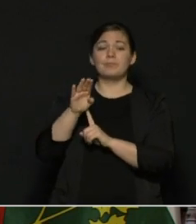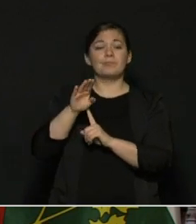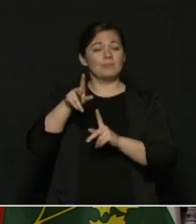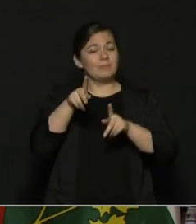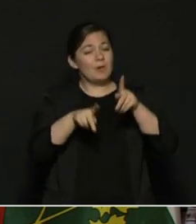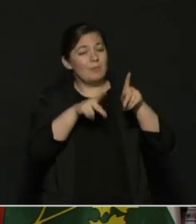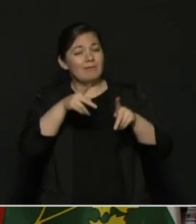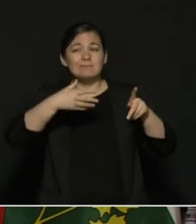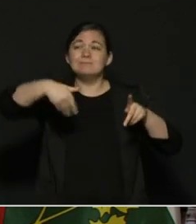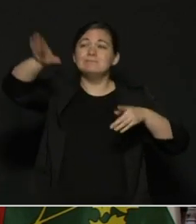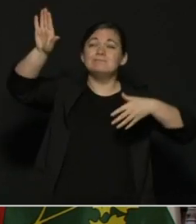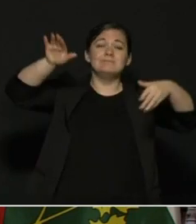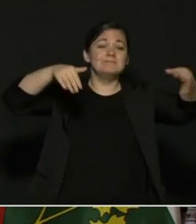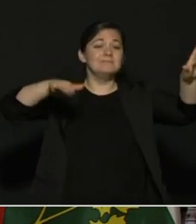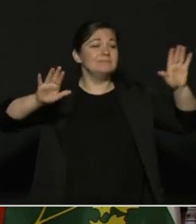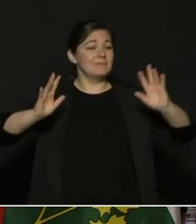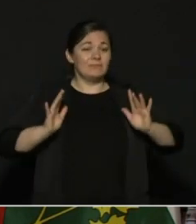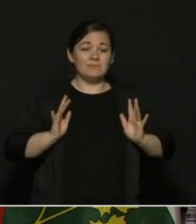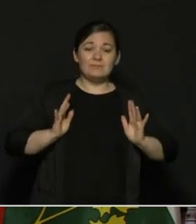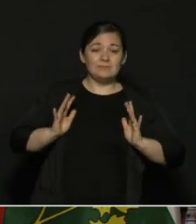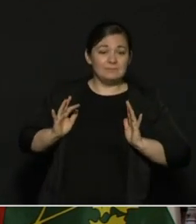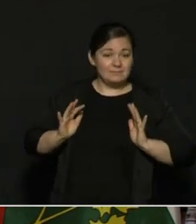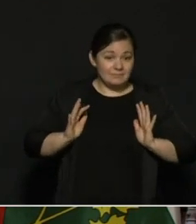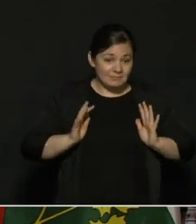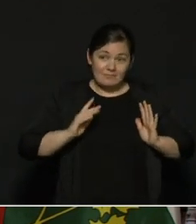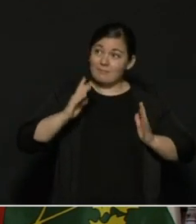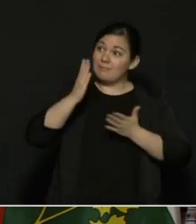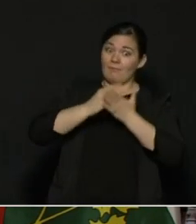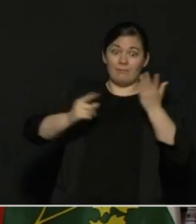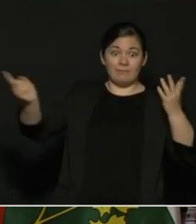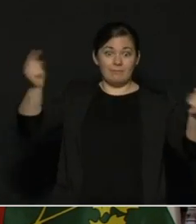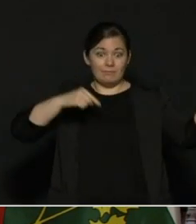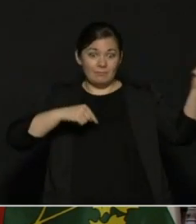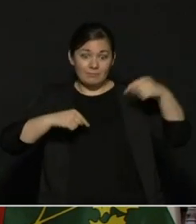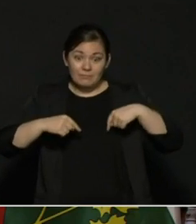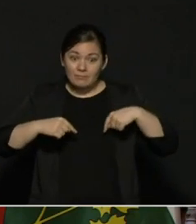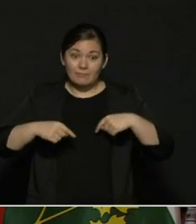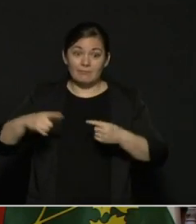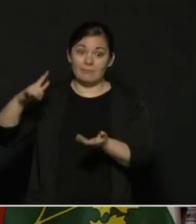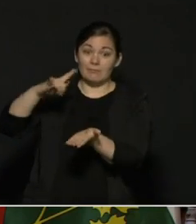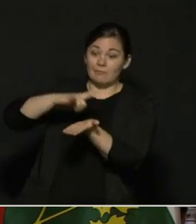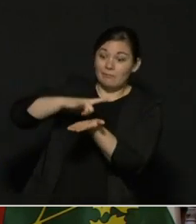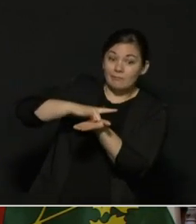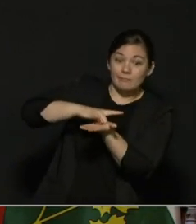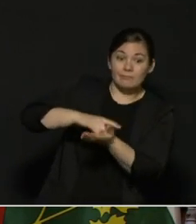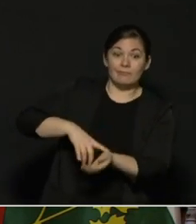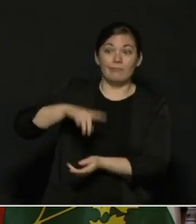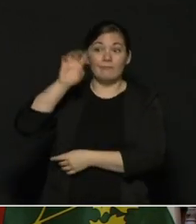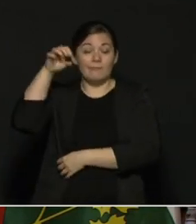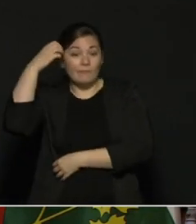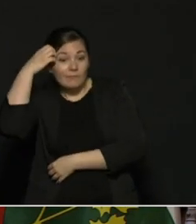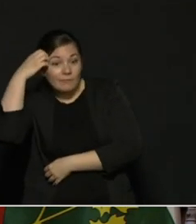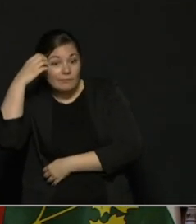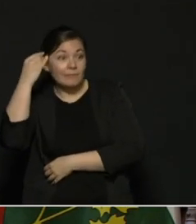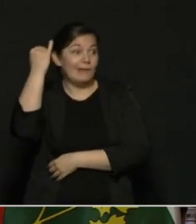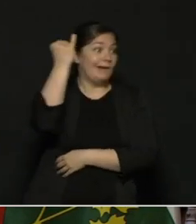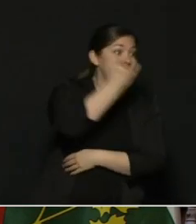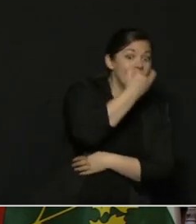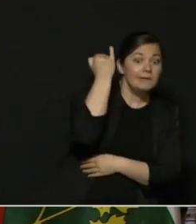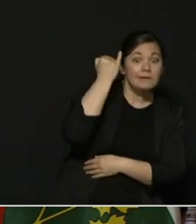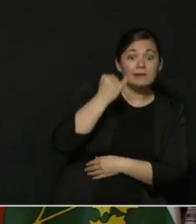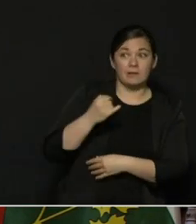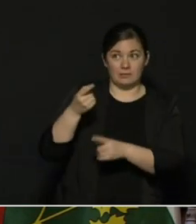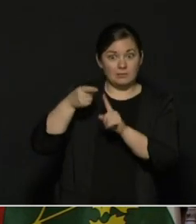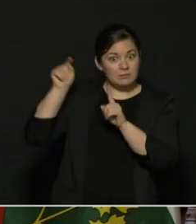from Wuhan, China, we had a lot of people coming from Europe, Italy, Iran, other countries and that, and people came forward and